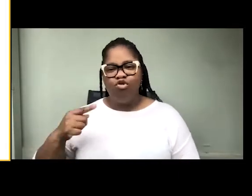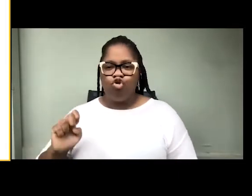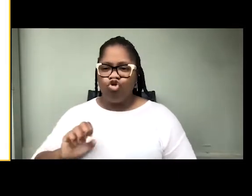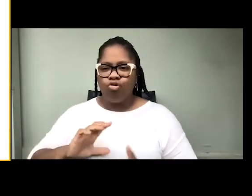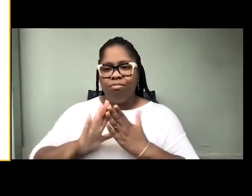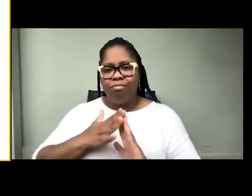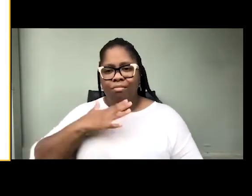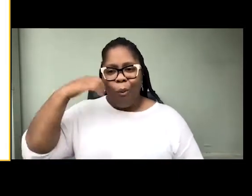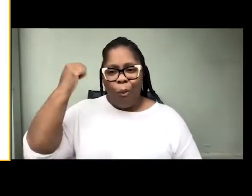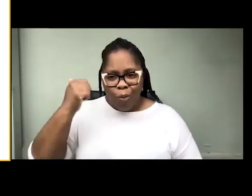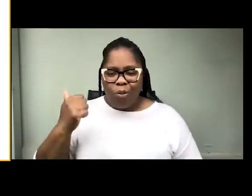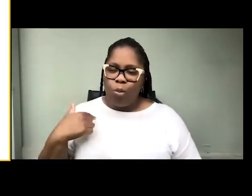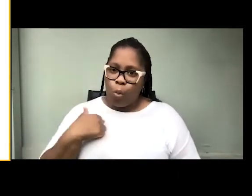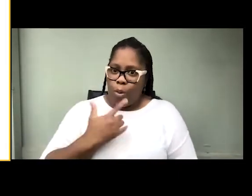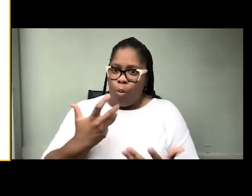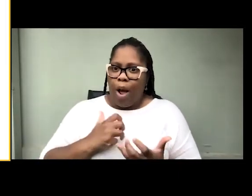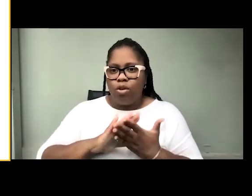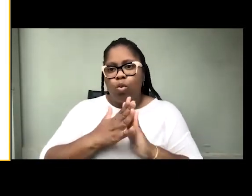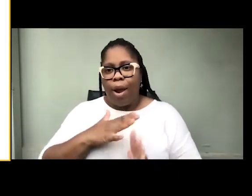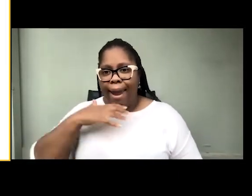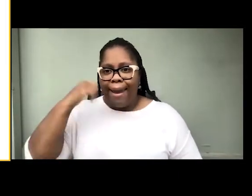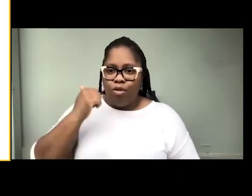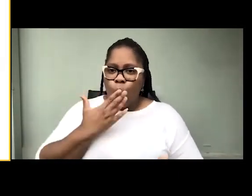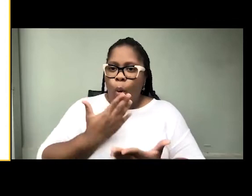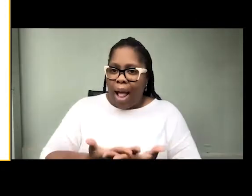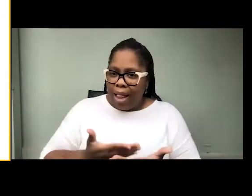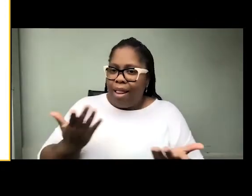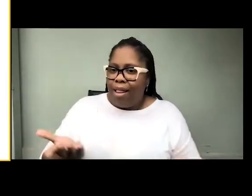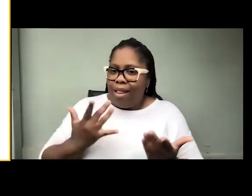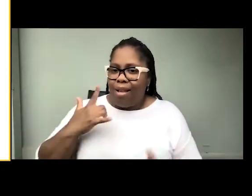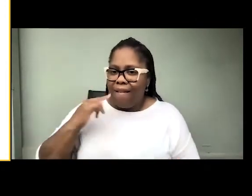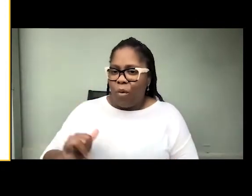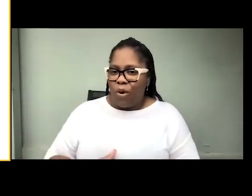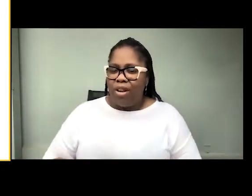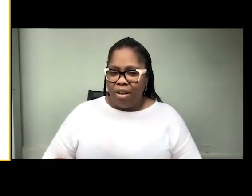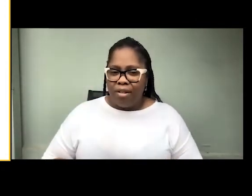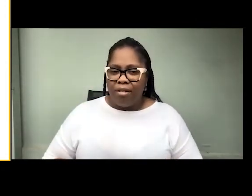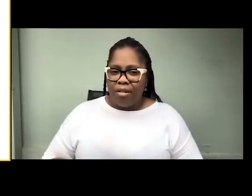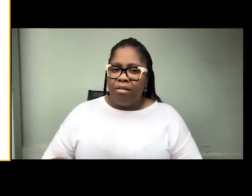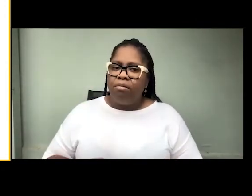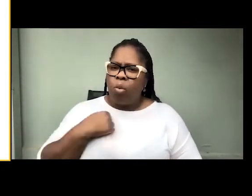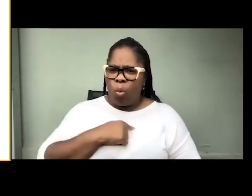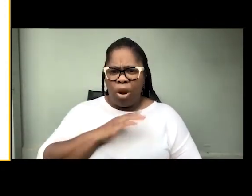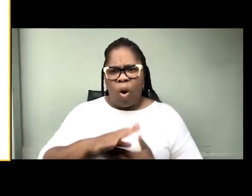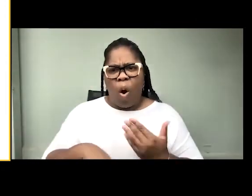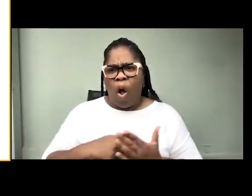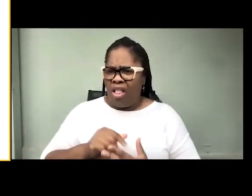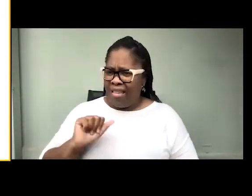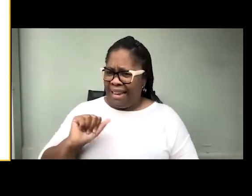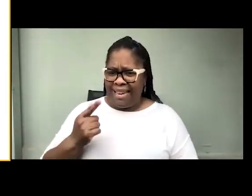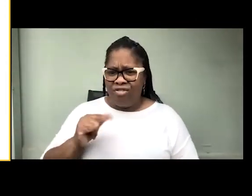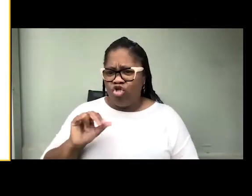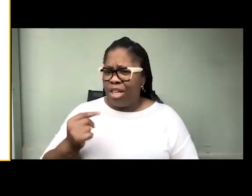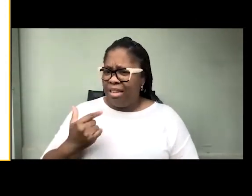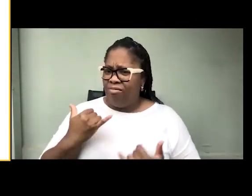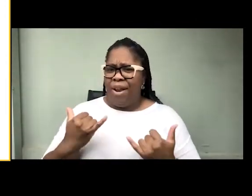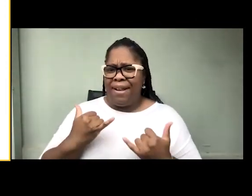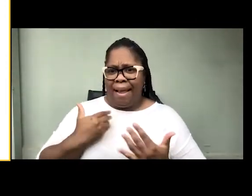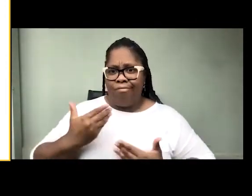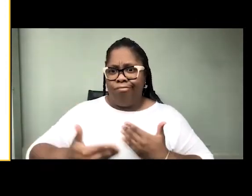well in California. Let's see, and not only are we all aging and living longer, but this means